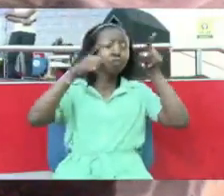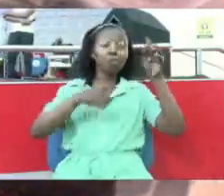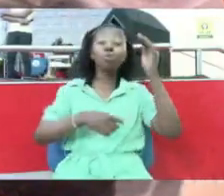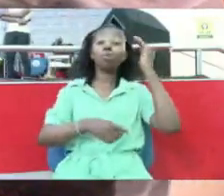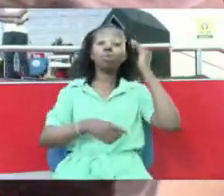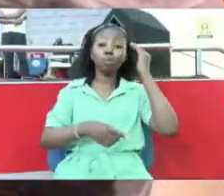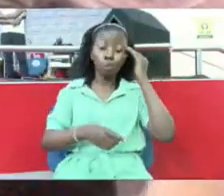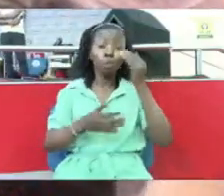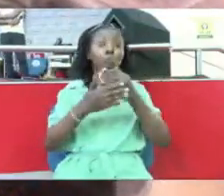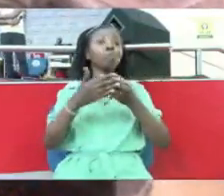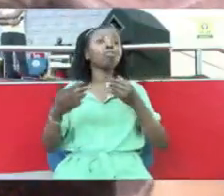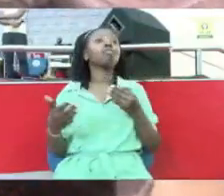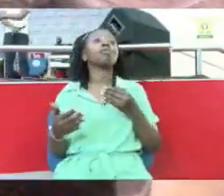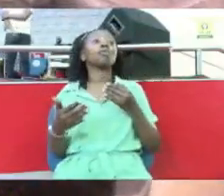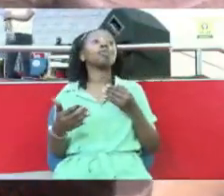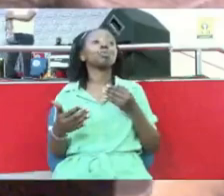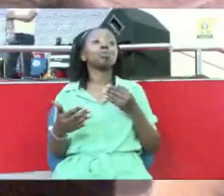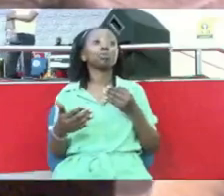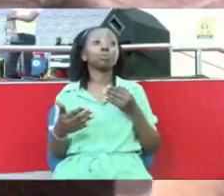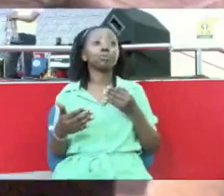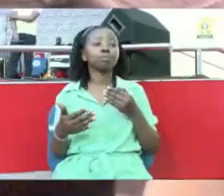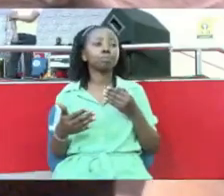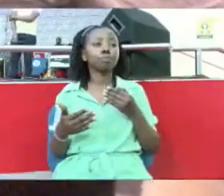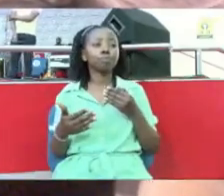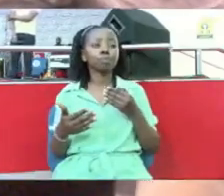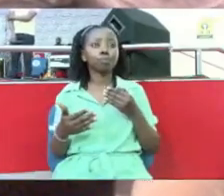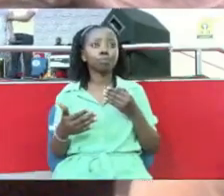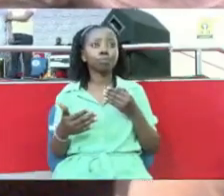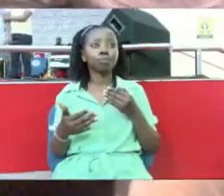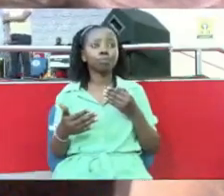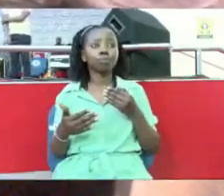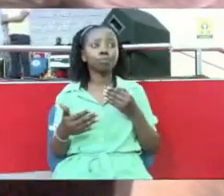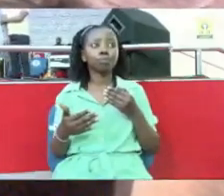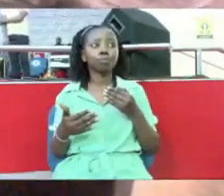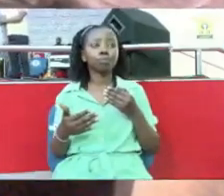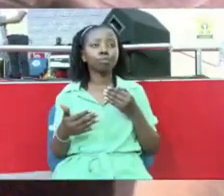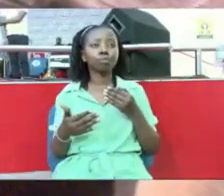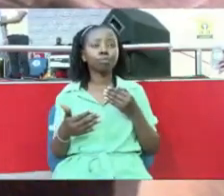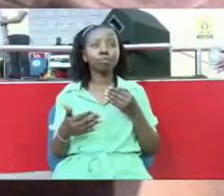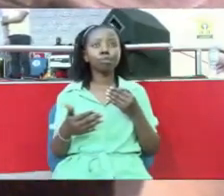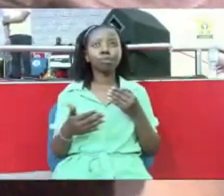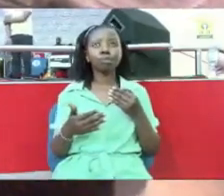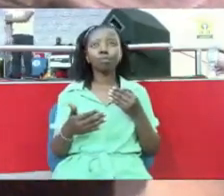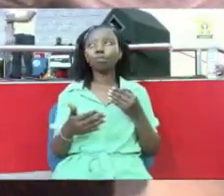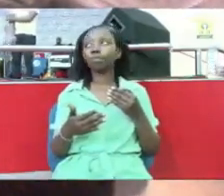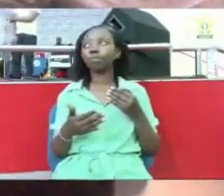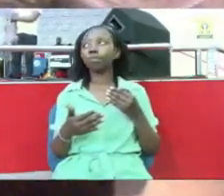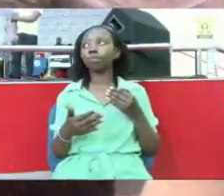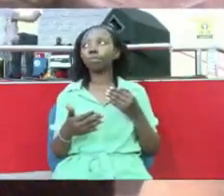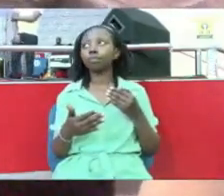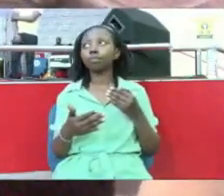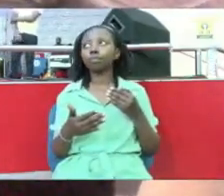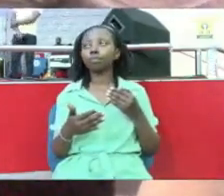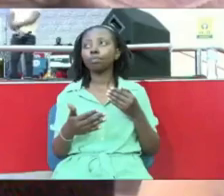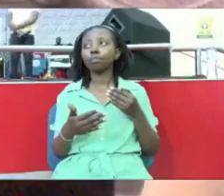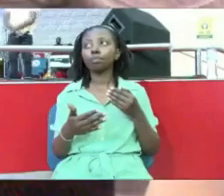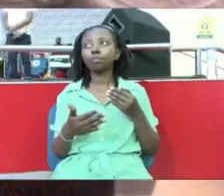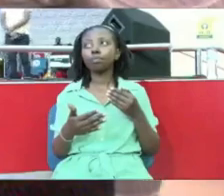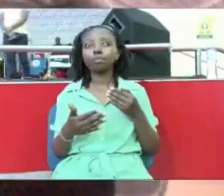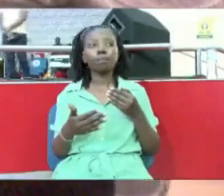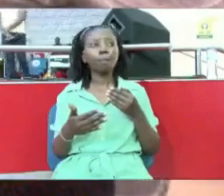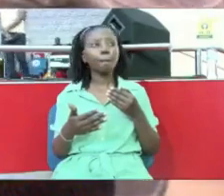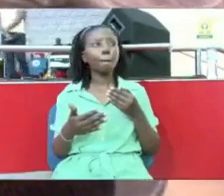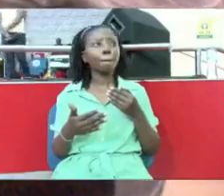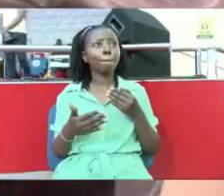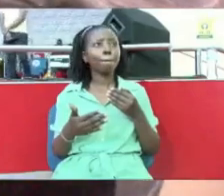privy information. Wakati unadumu kwenye nafasi uwepo wa Bwana, wakati adui anapanga mambo mabaya, utaweza kujua na kufunuliwa.